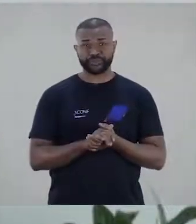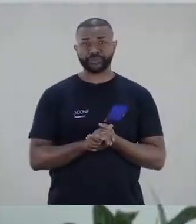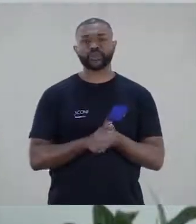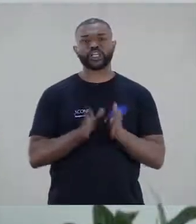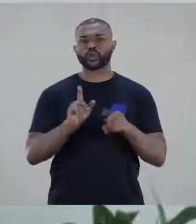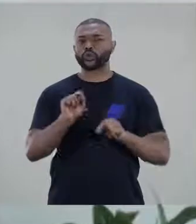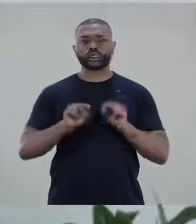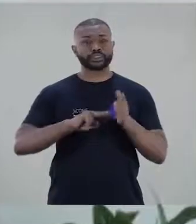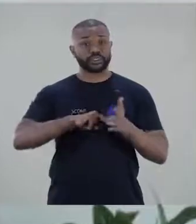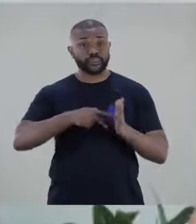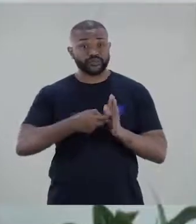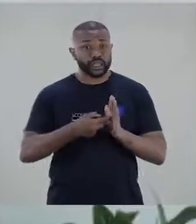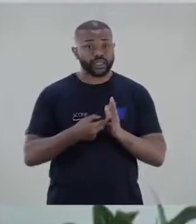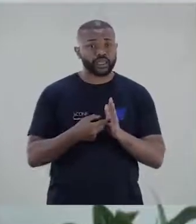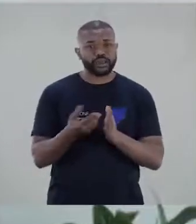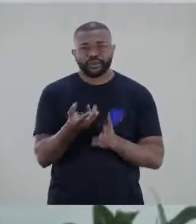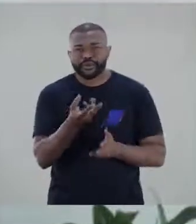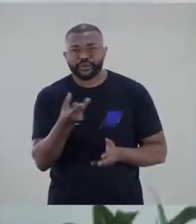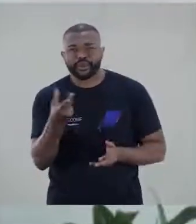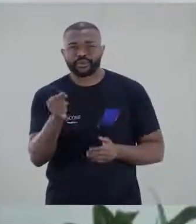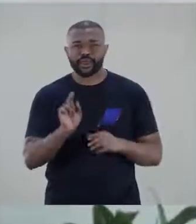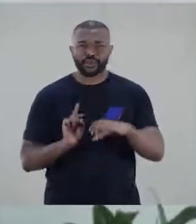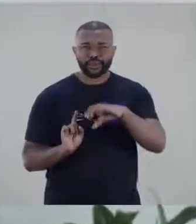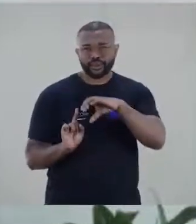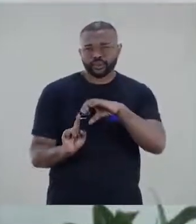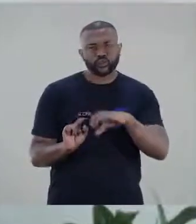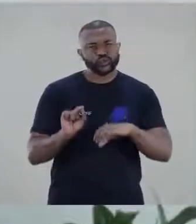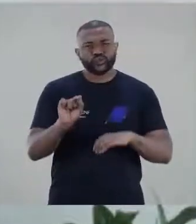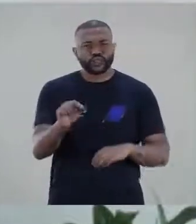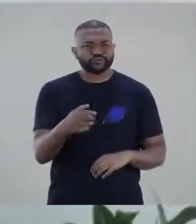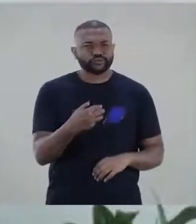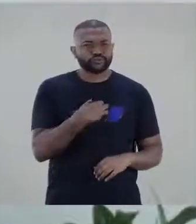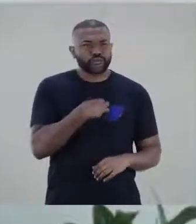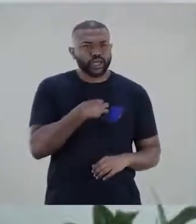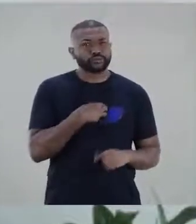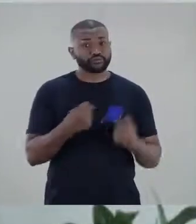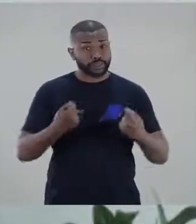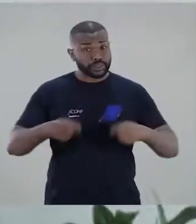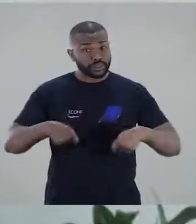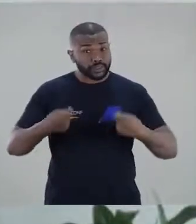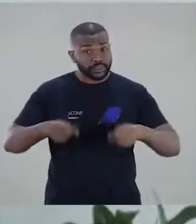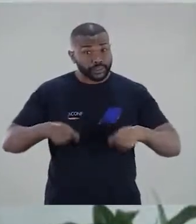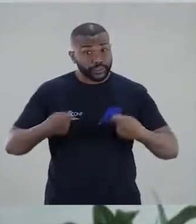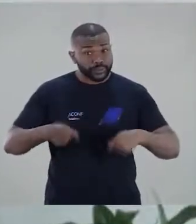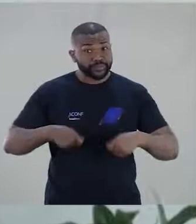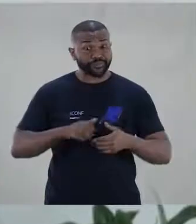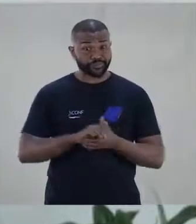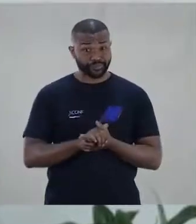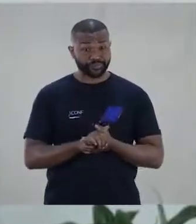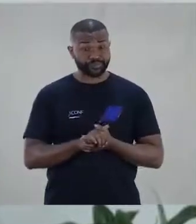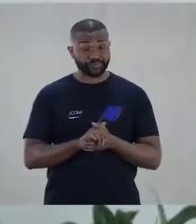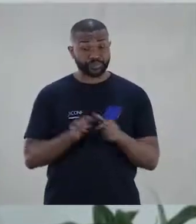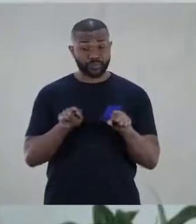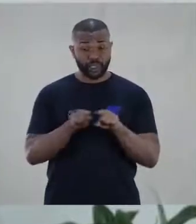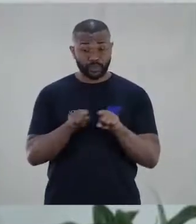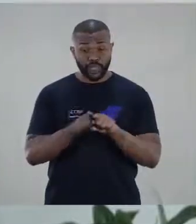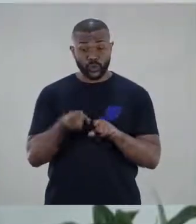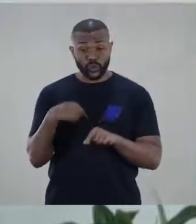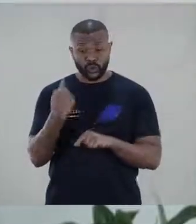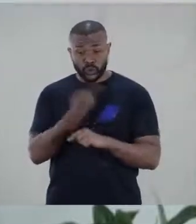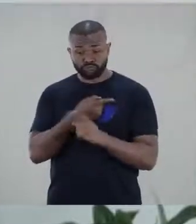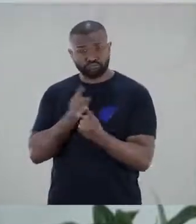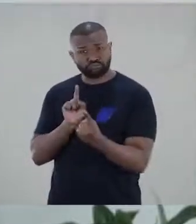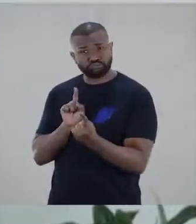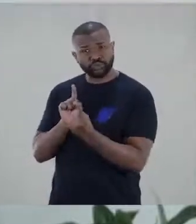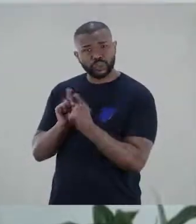think about what does it mean to delight the experience of the customer? What are those characteristics that we need to have? And we can get